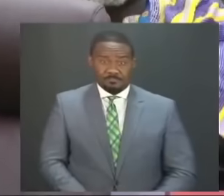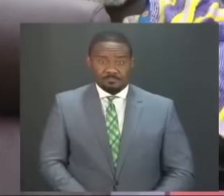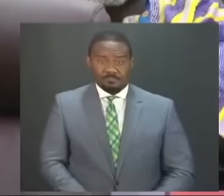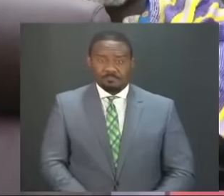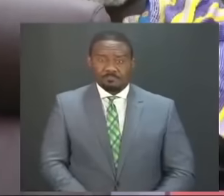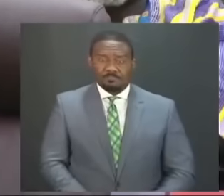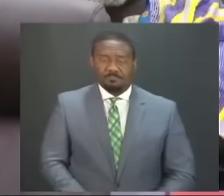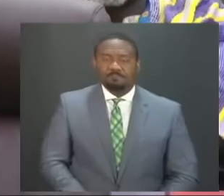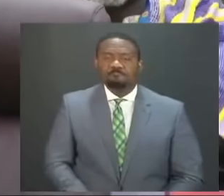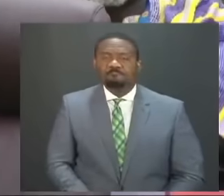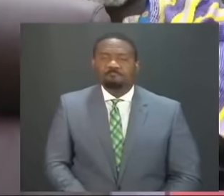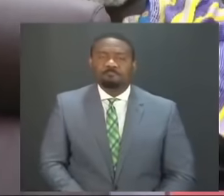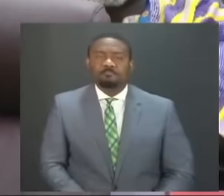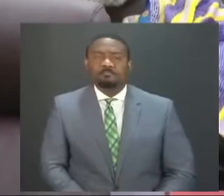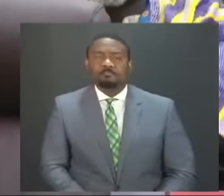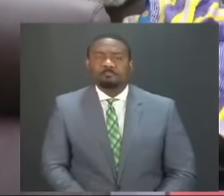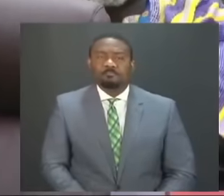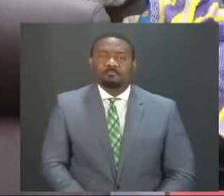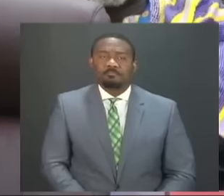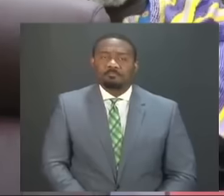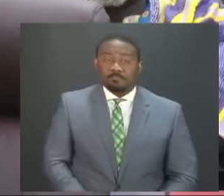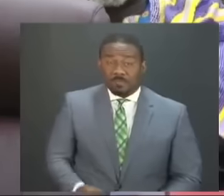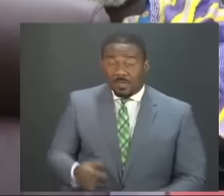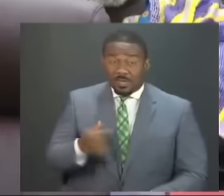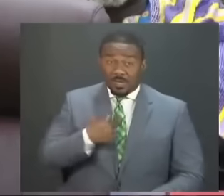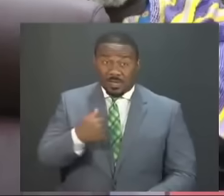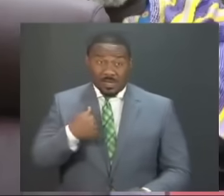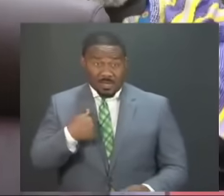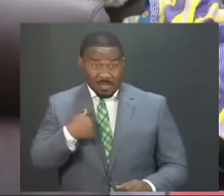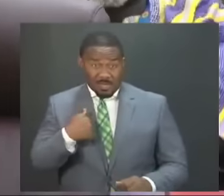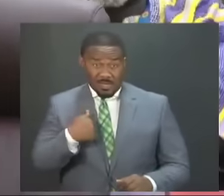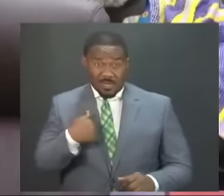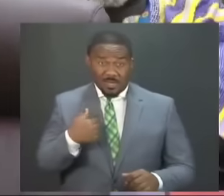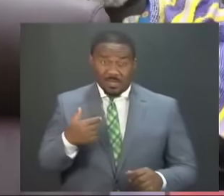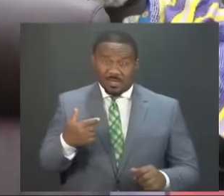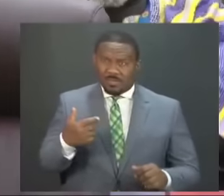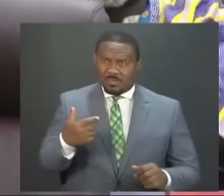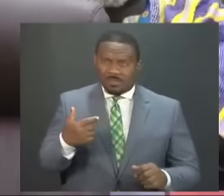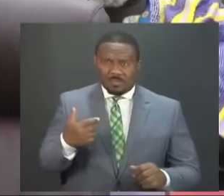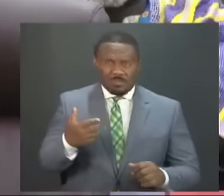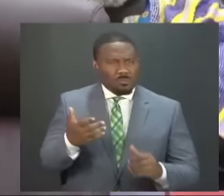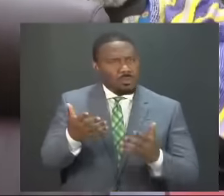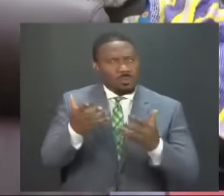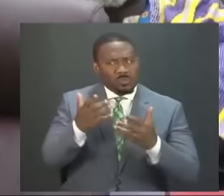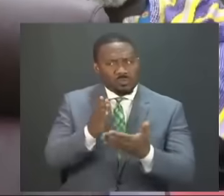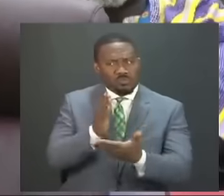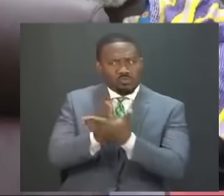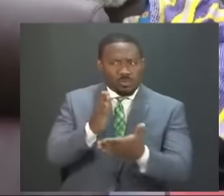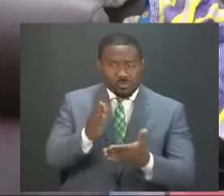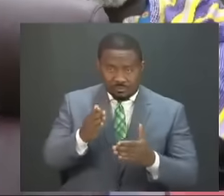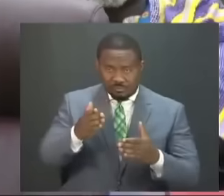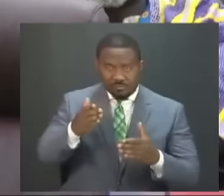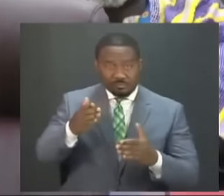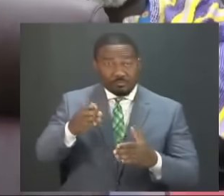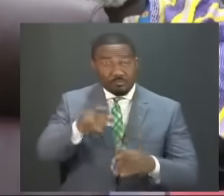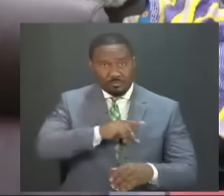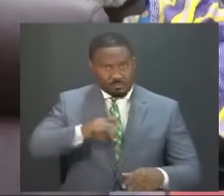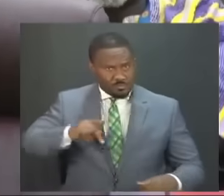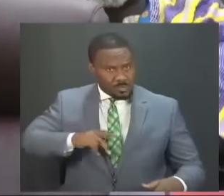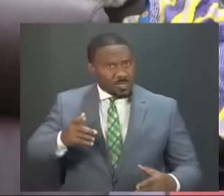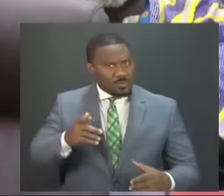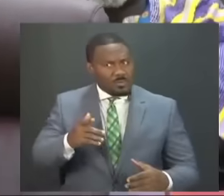General, when I sought to enjoin this Parliament from vetting ministers nominated by the President at the